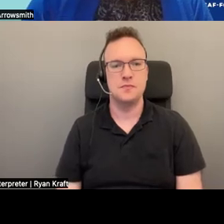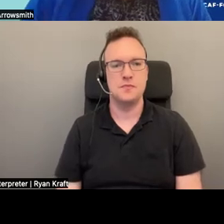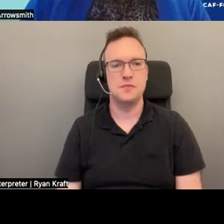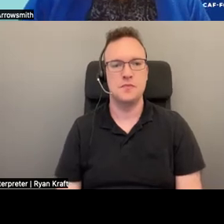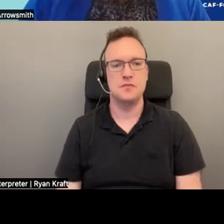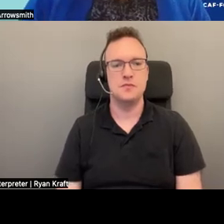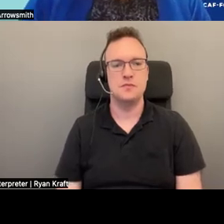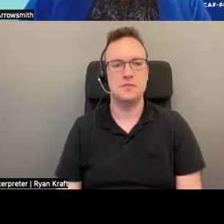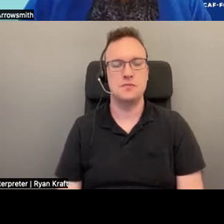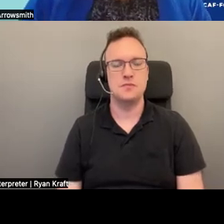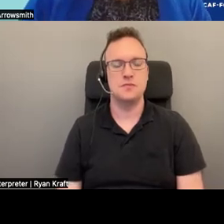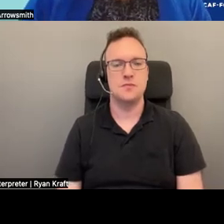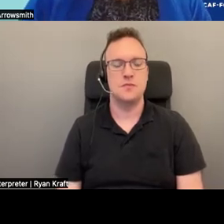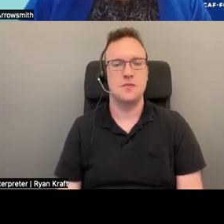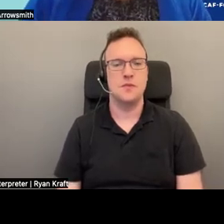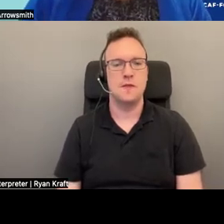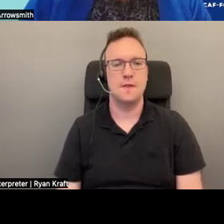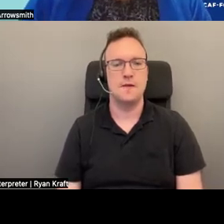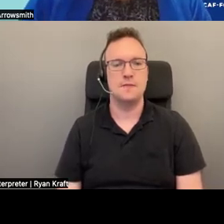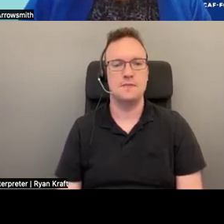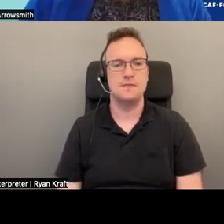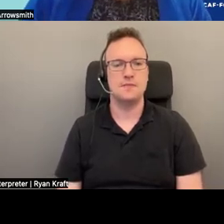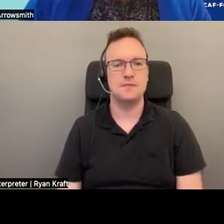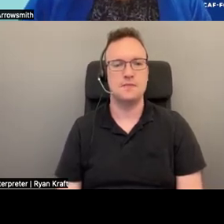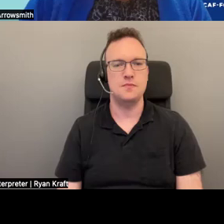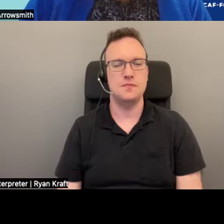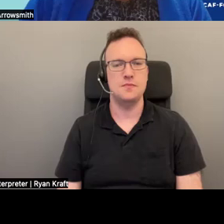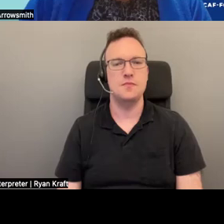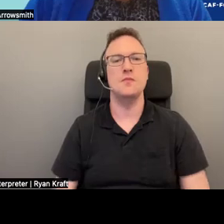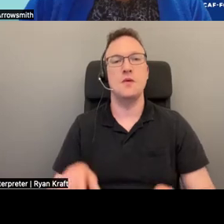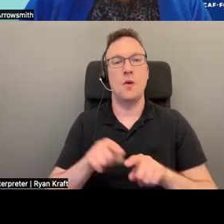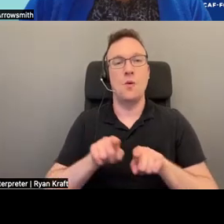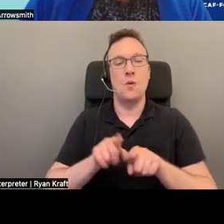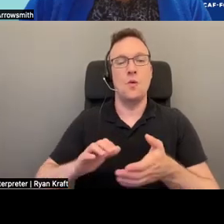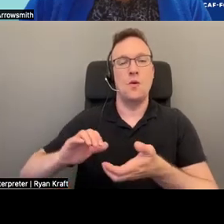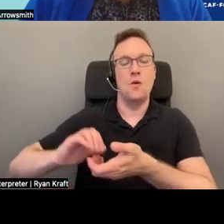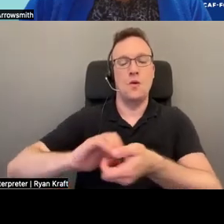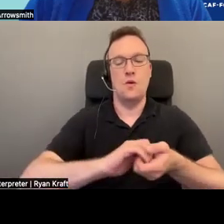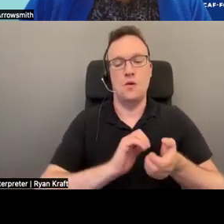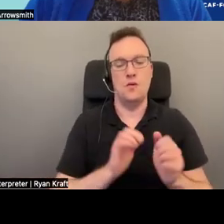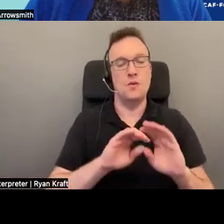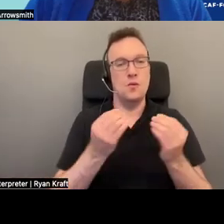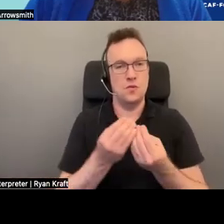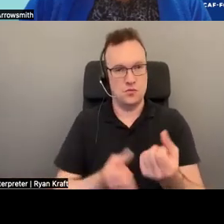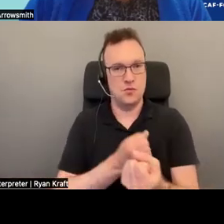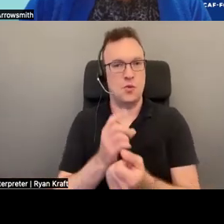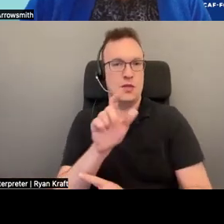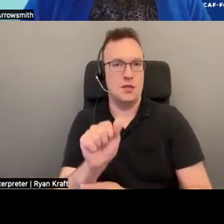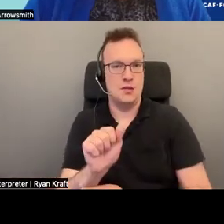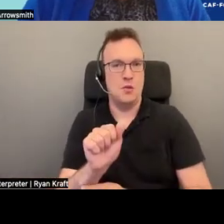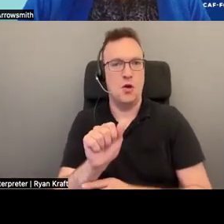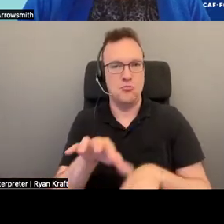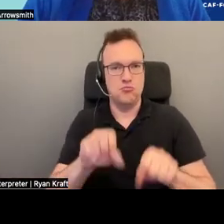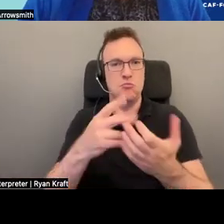We are also partnering with organizations that support disabilities and doing projects. And I'd